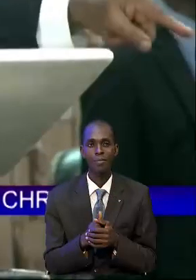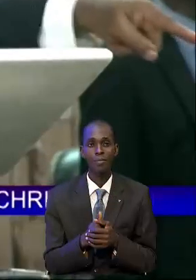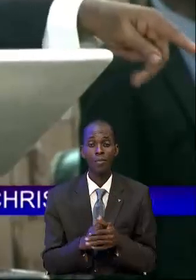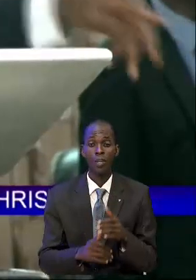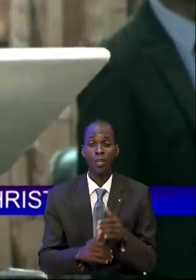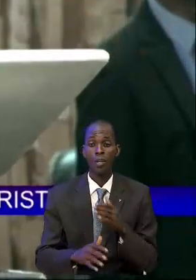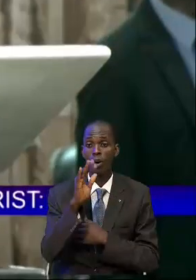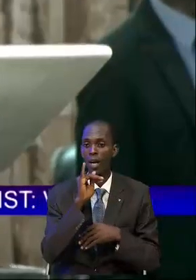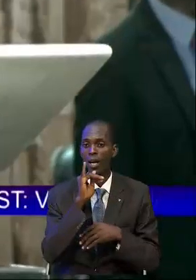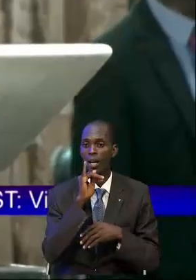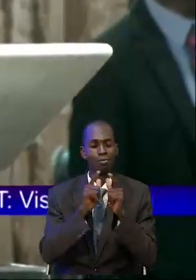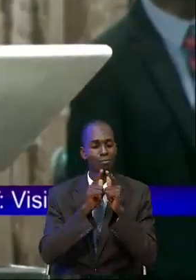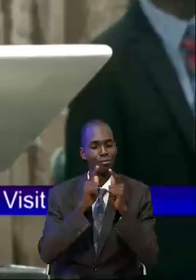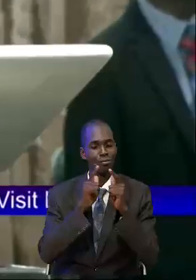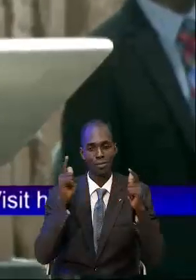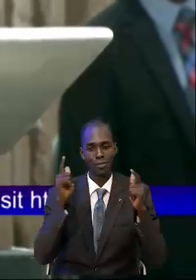Come this way.